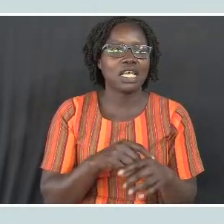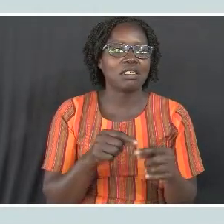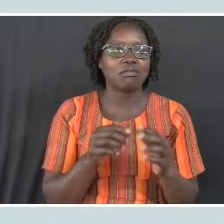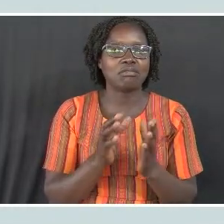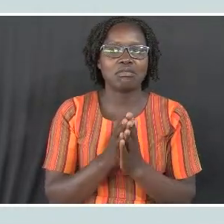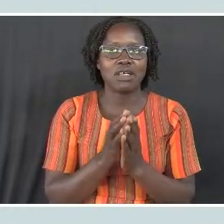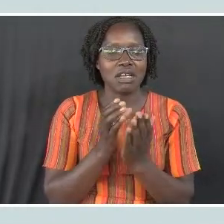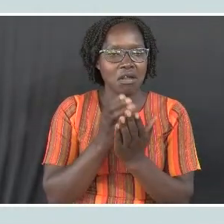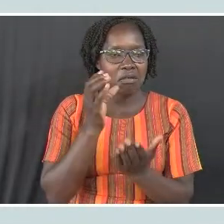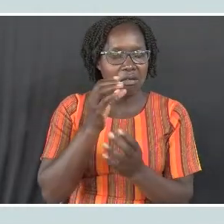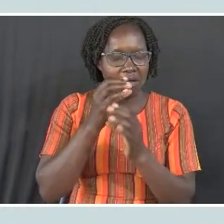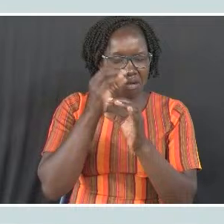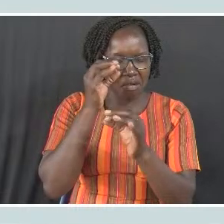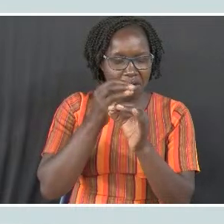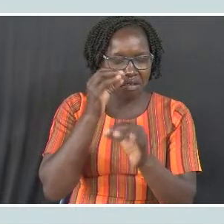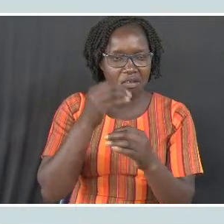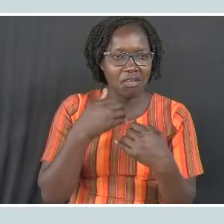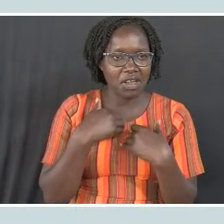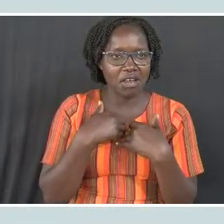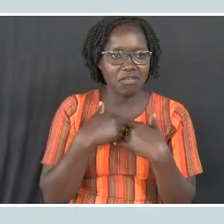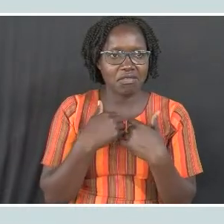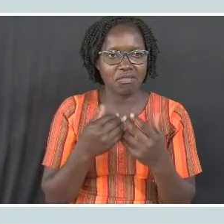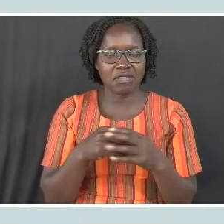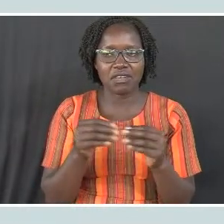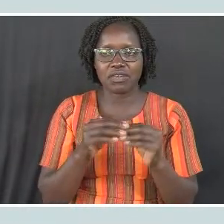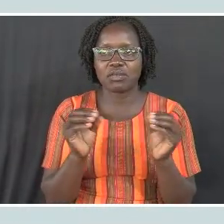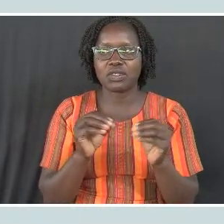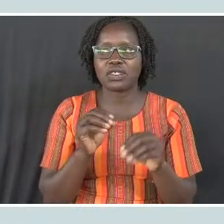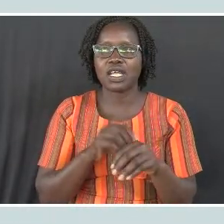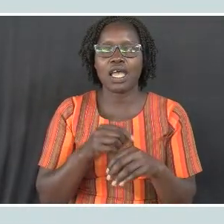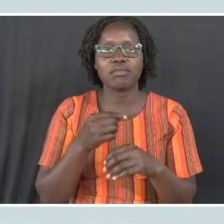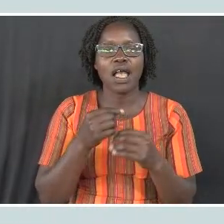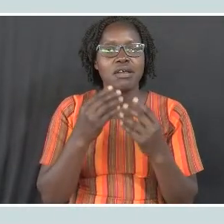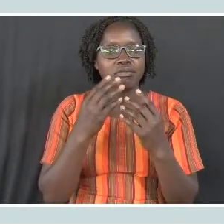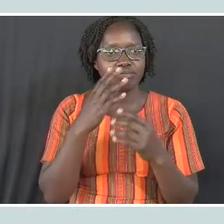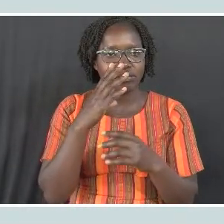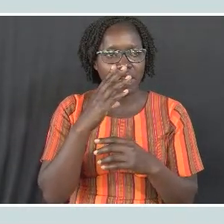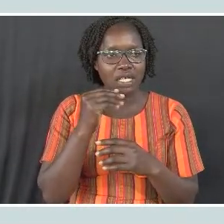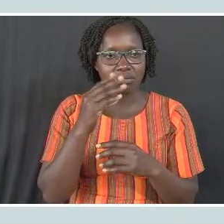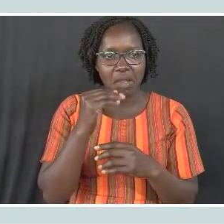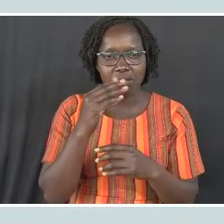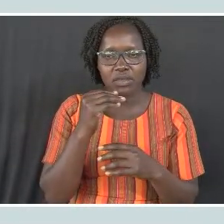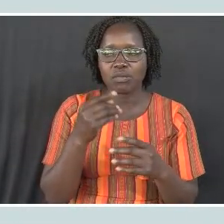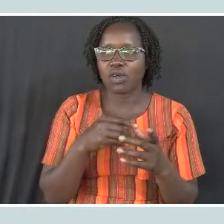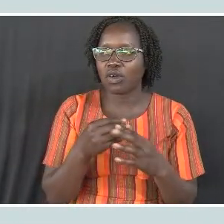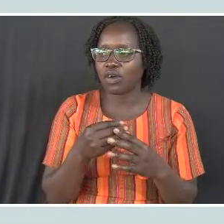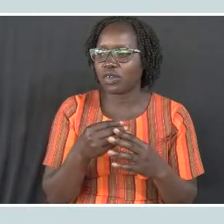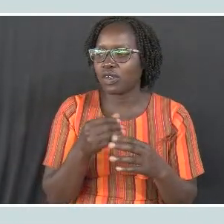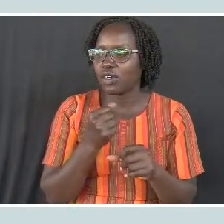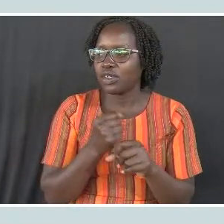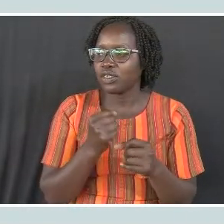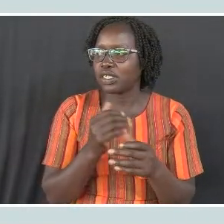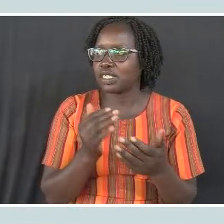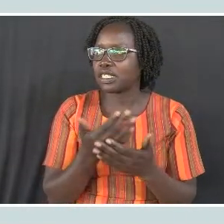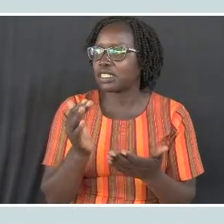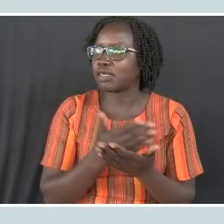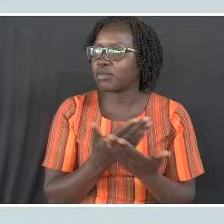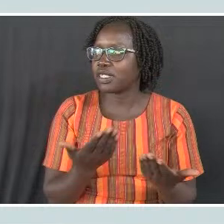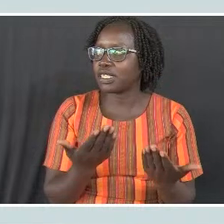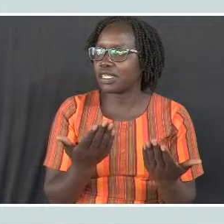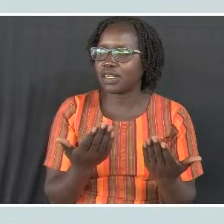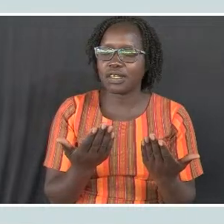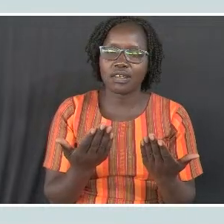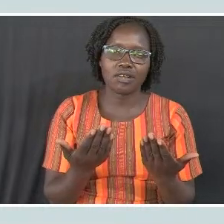again, you'll have some discomfort, especially while chewing, or even just taking anything hot or cold, there'll be